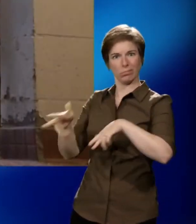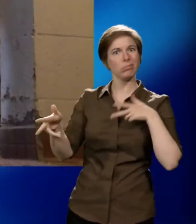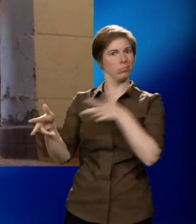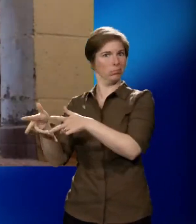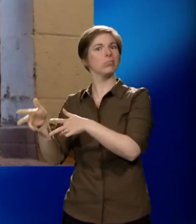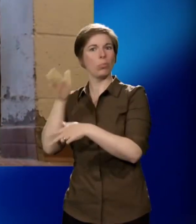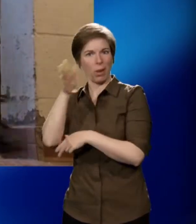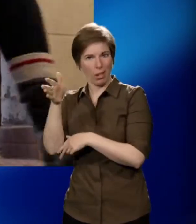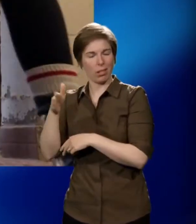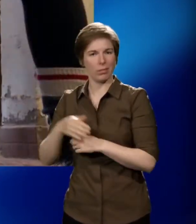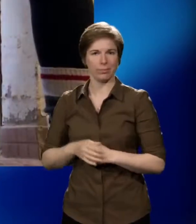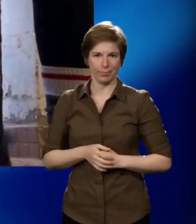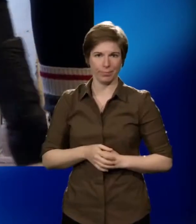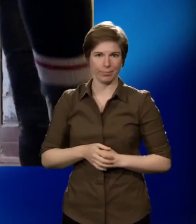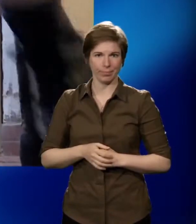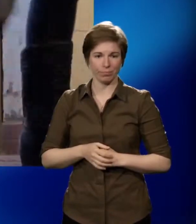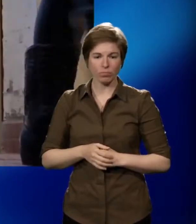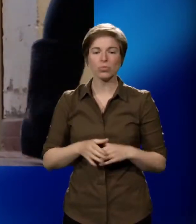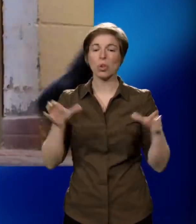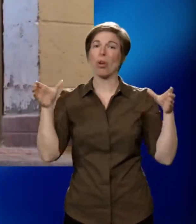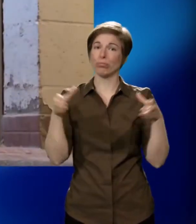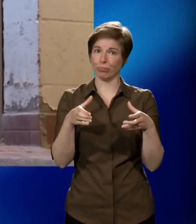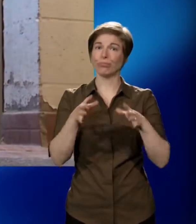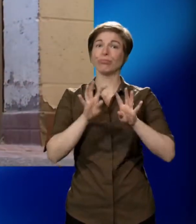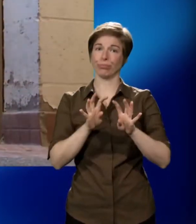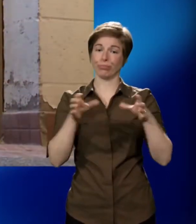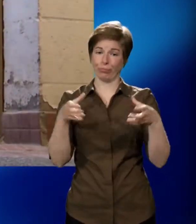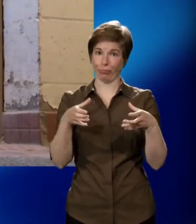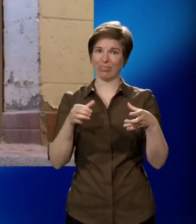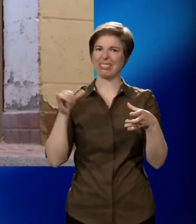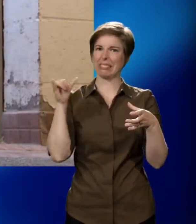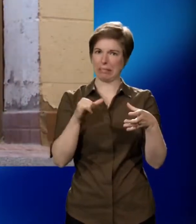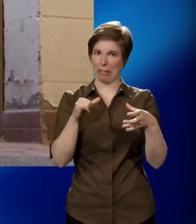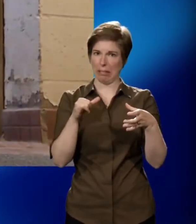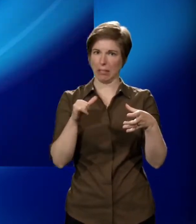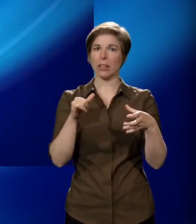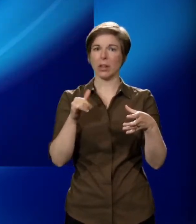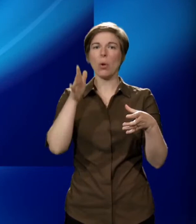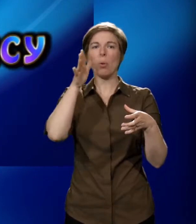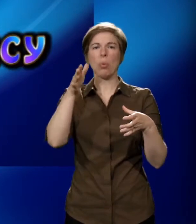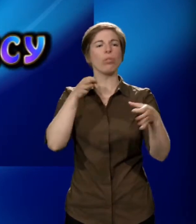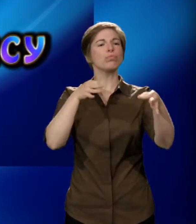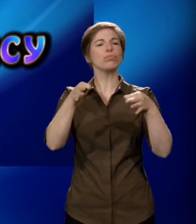to be attending. And please await there for further instructions.